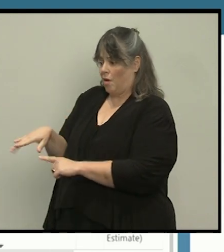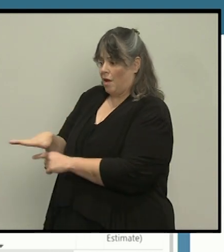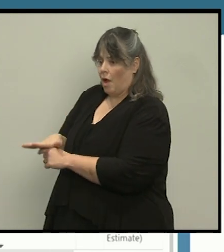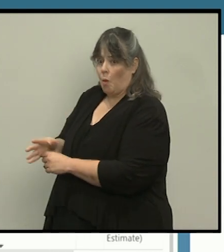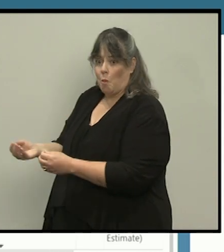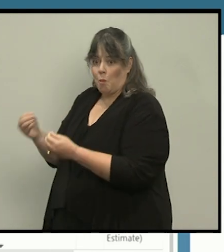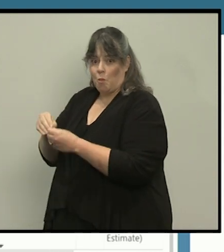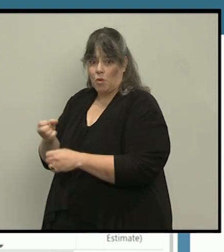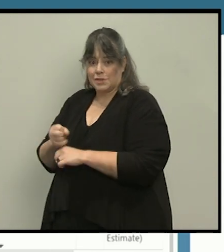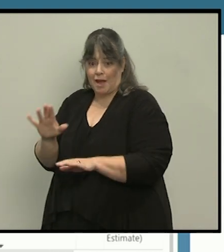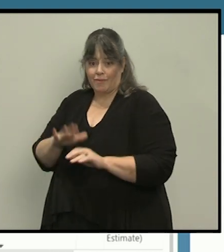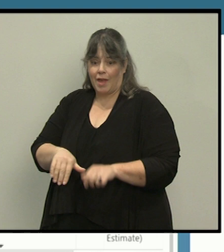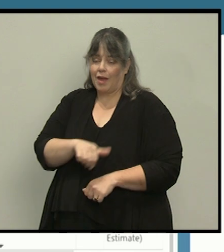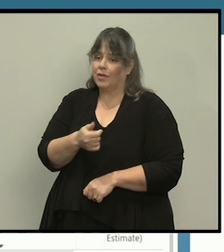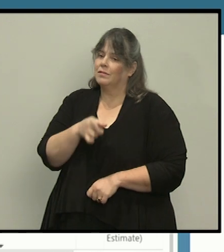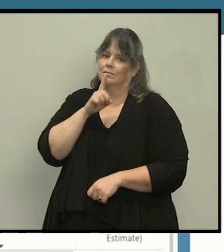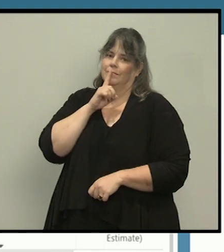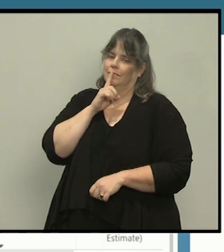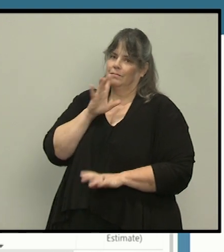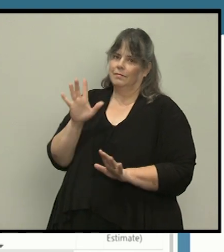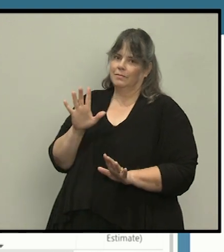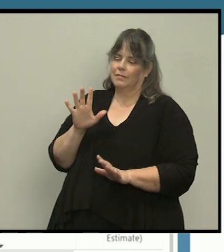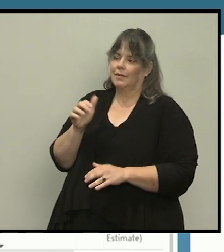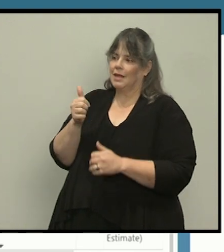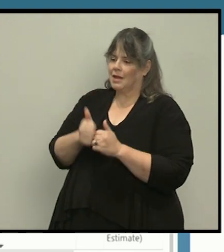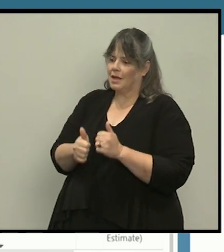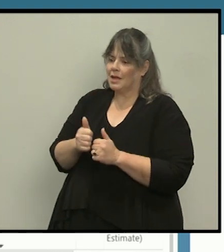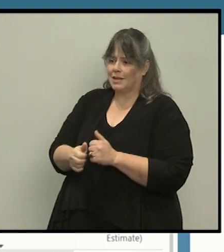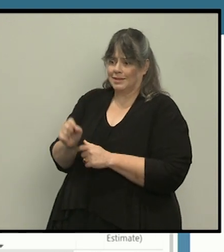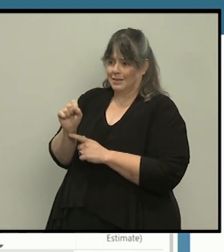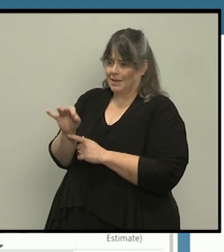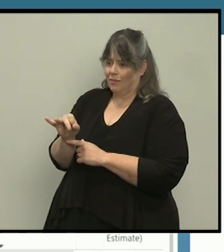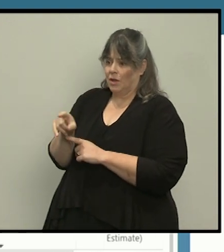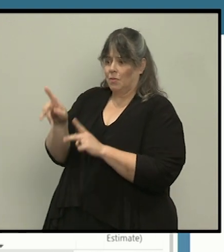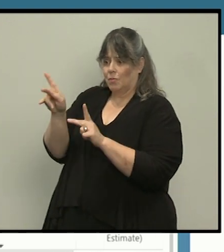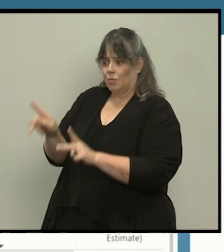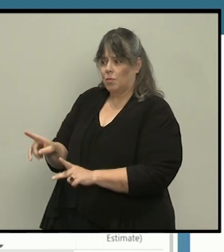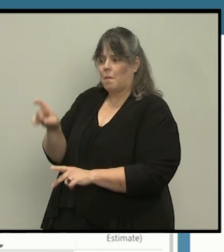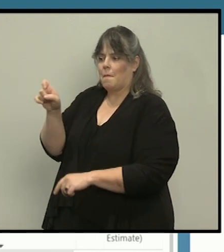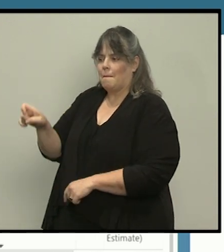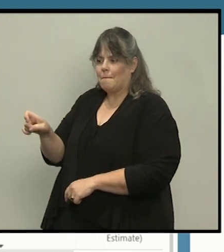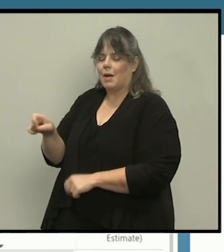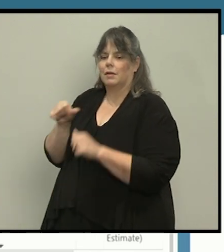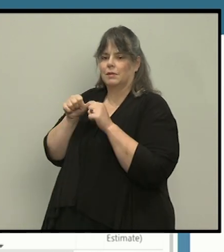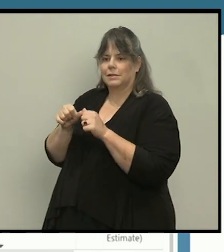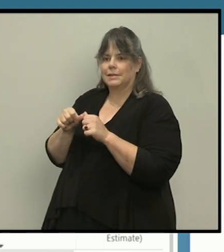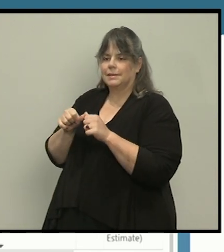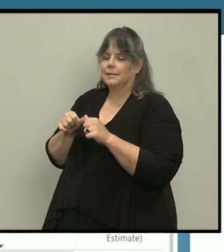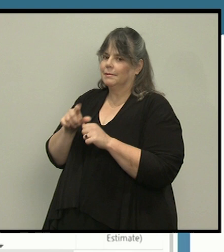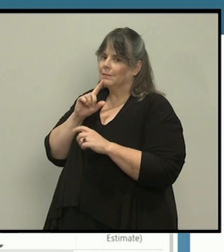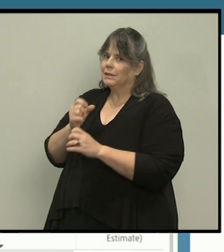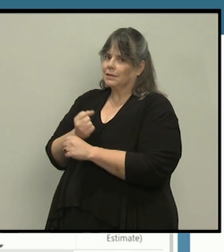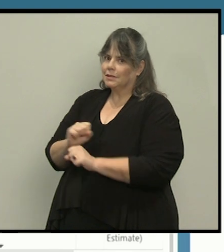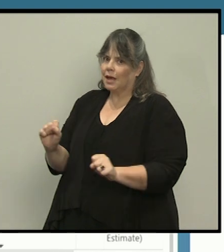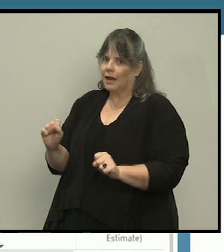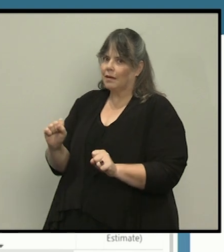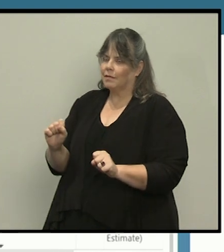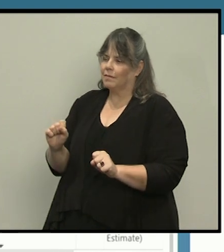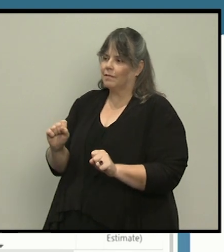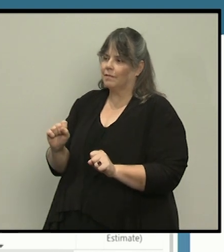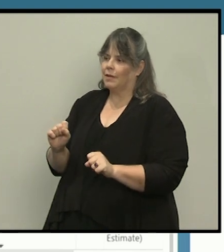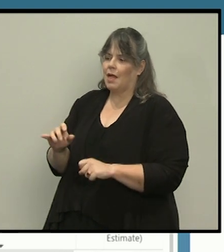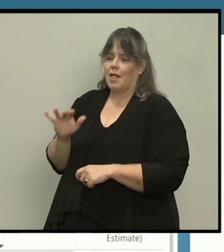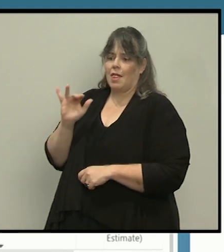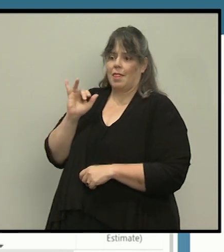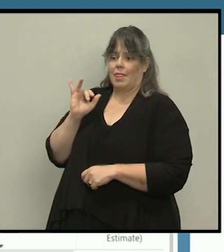another. Every San Franciscan should continue to exercise precautions. This map should